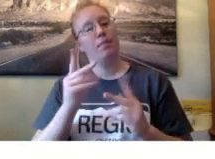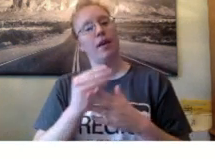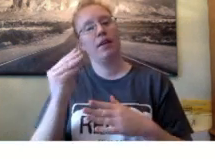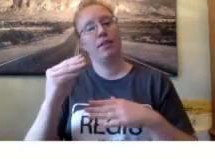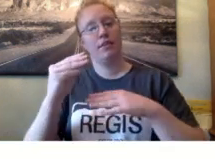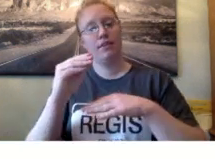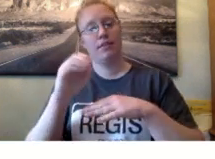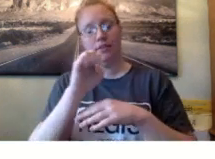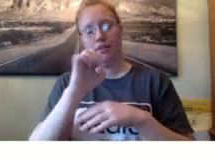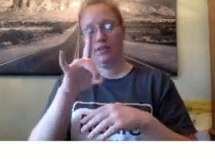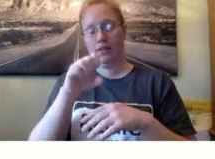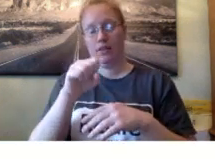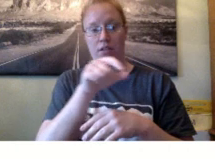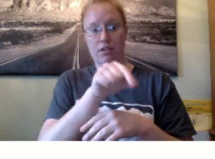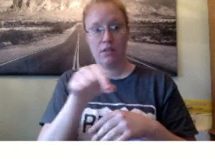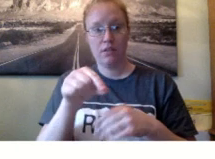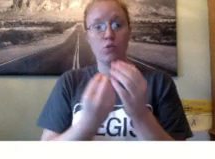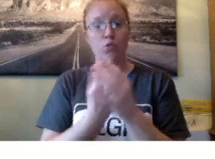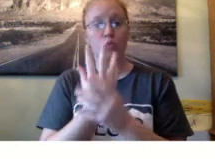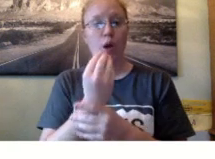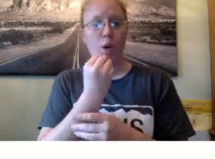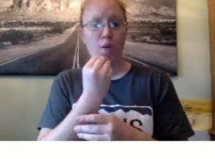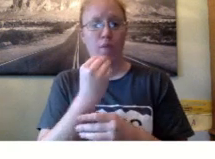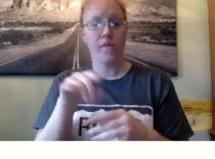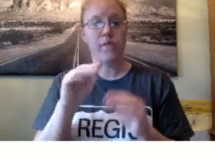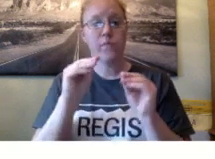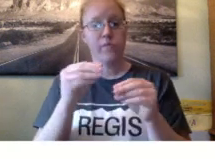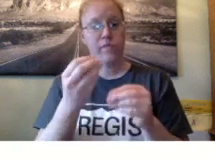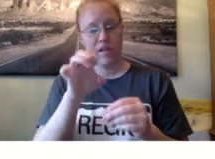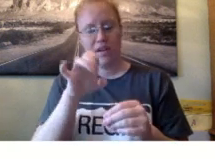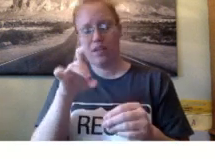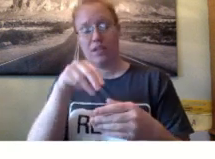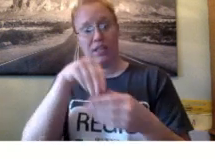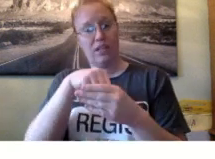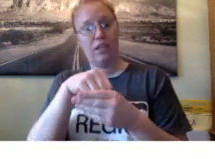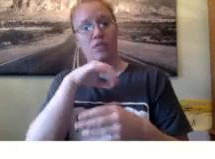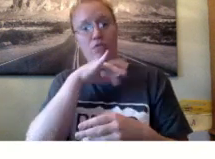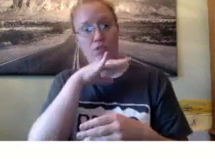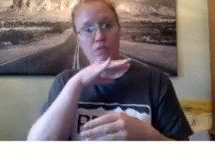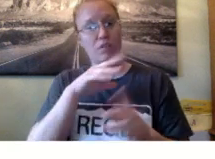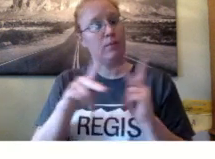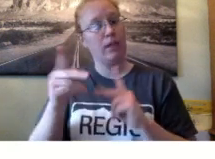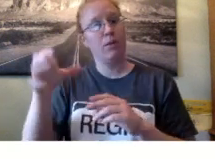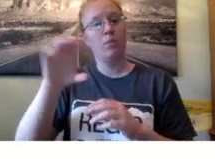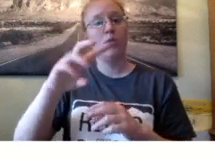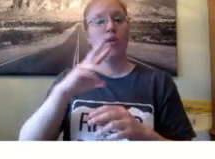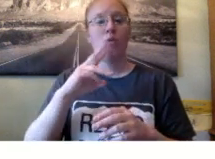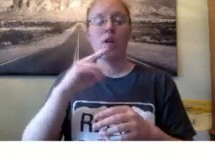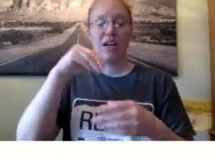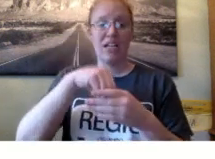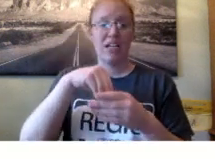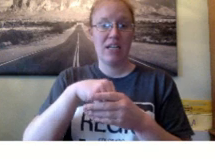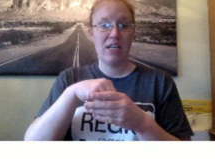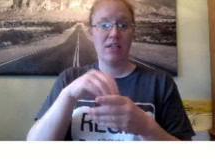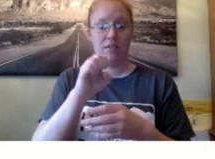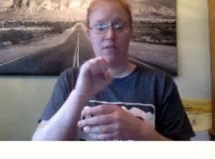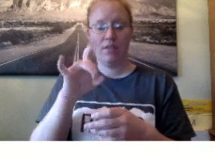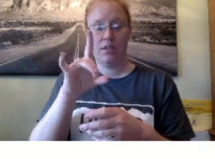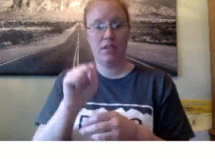People buy seeds to grow the food. They put the seeds into dirt. People pour water into the